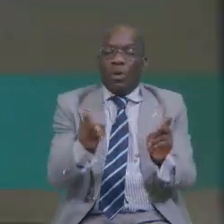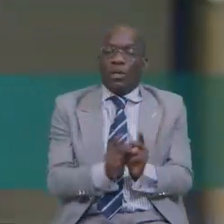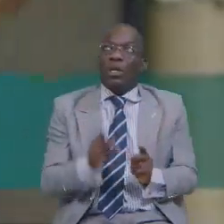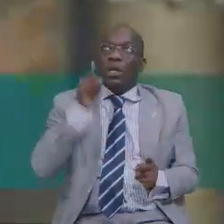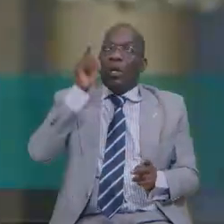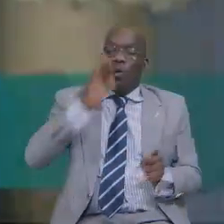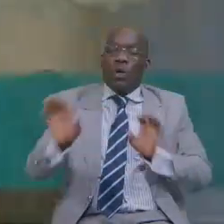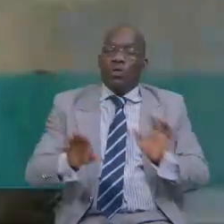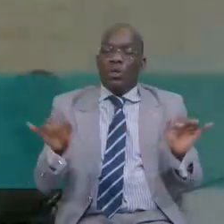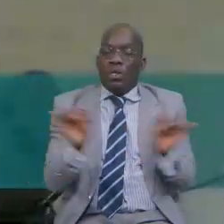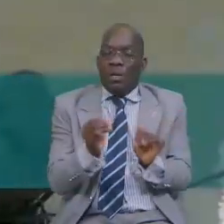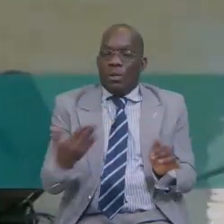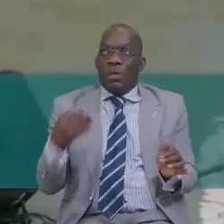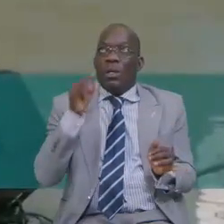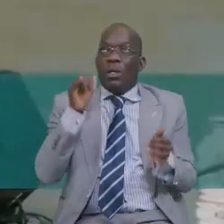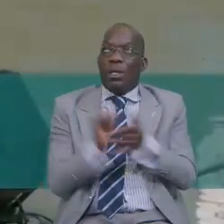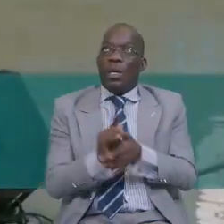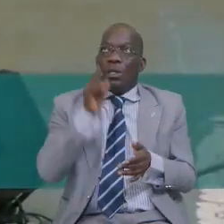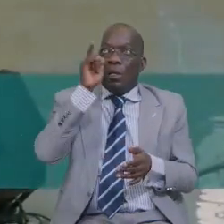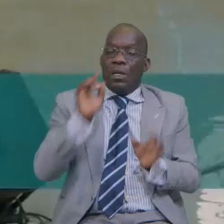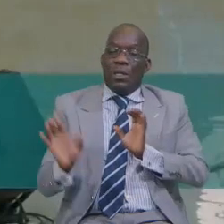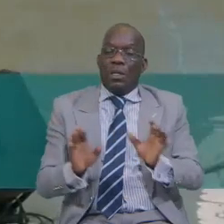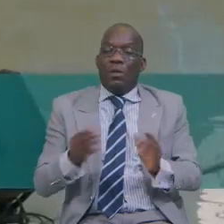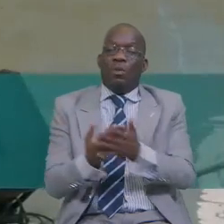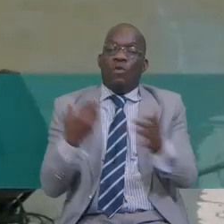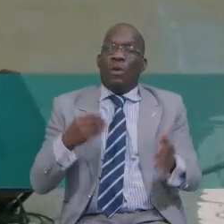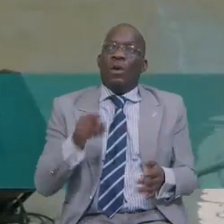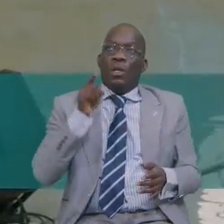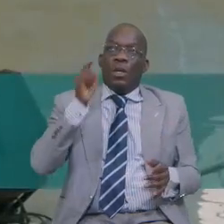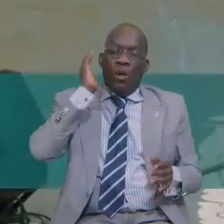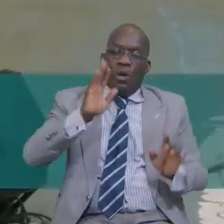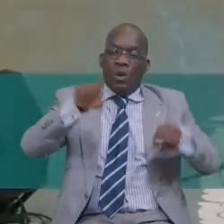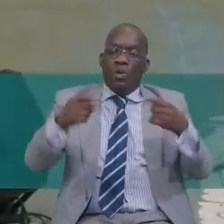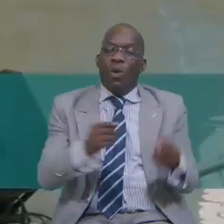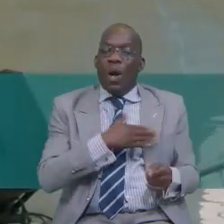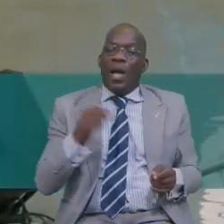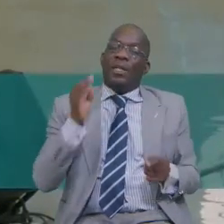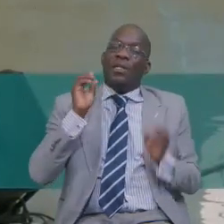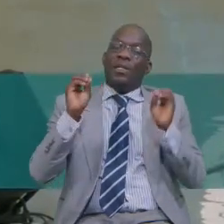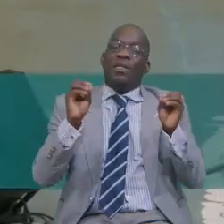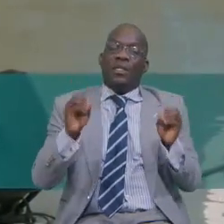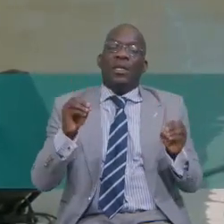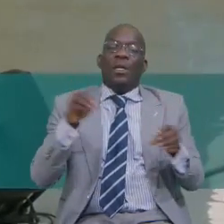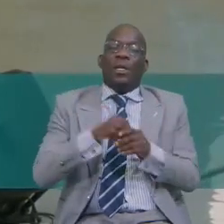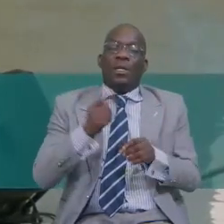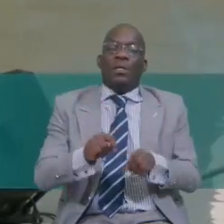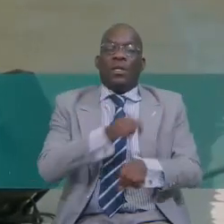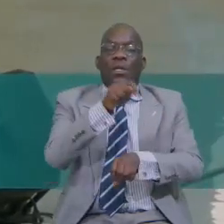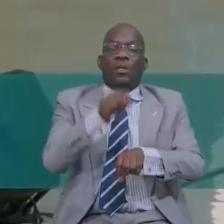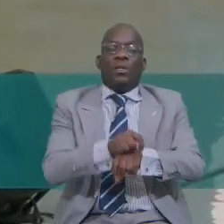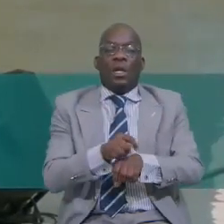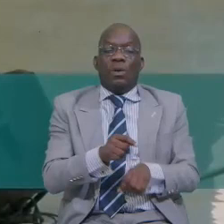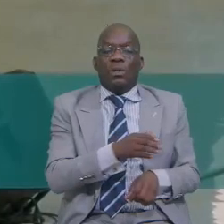all the cities and the villages. What will he be doing? Teaching in their synagogues, preaching